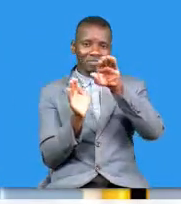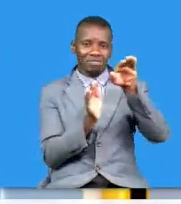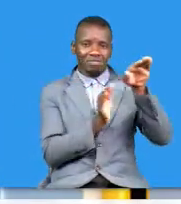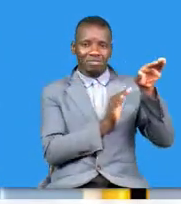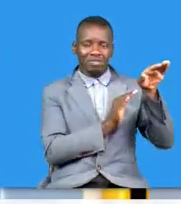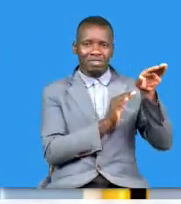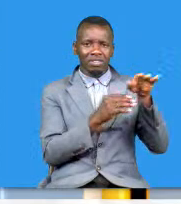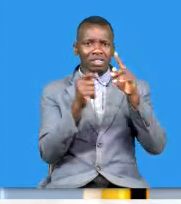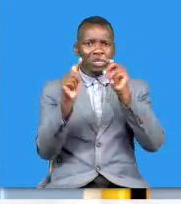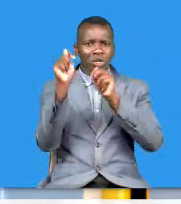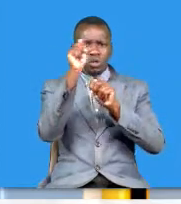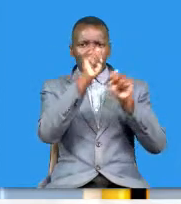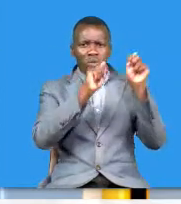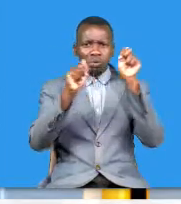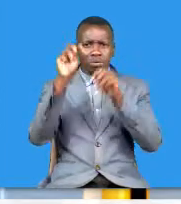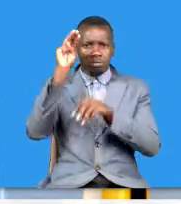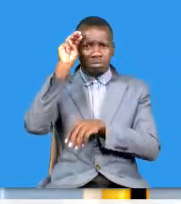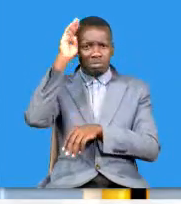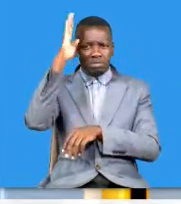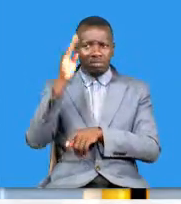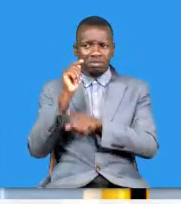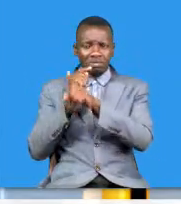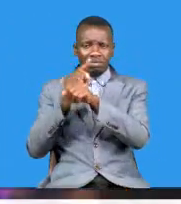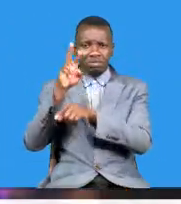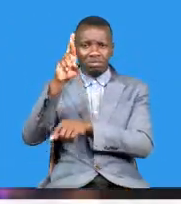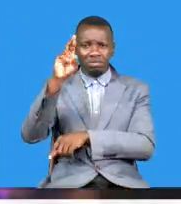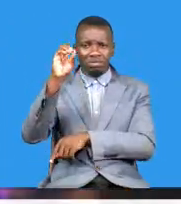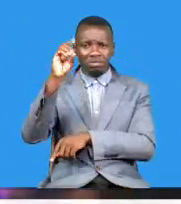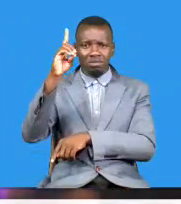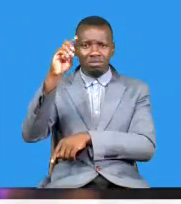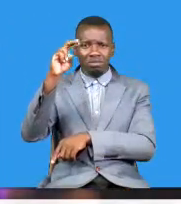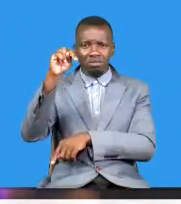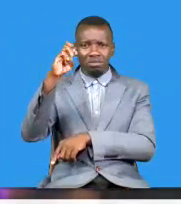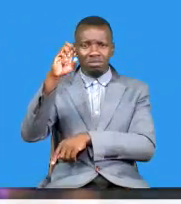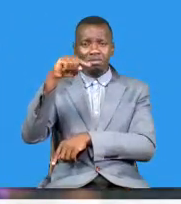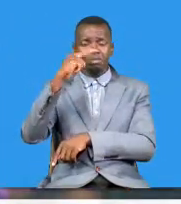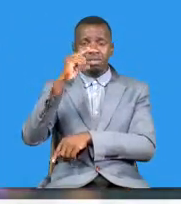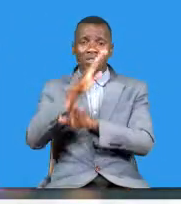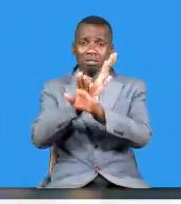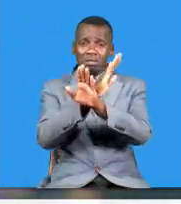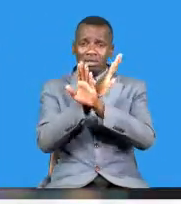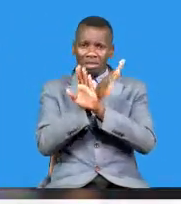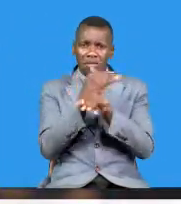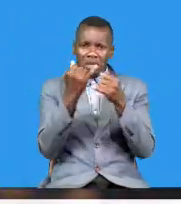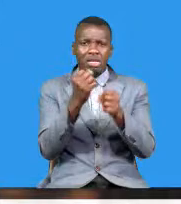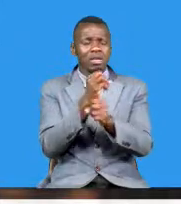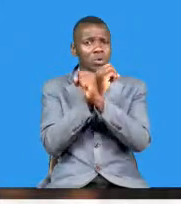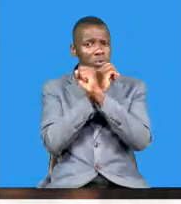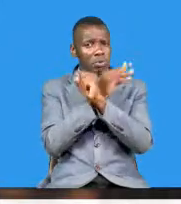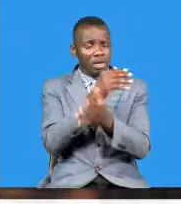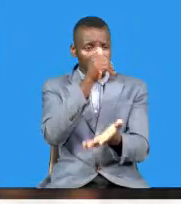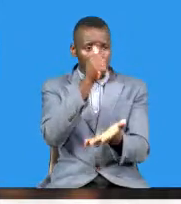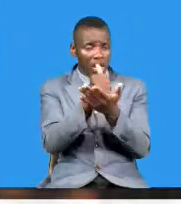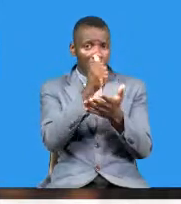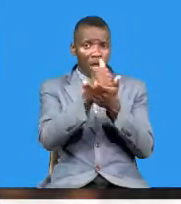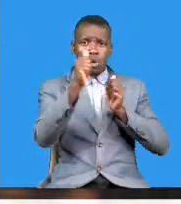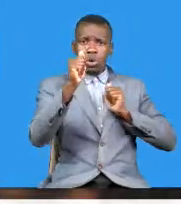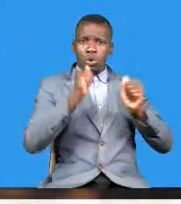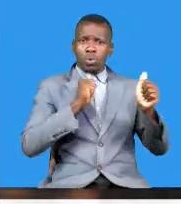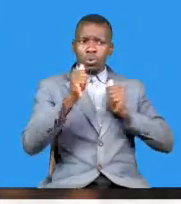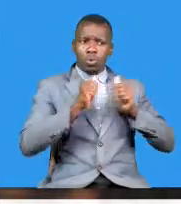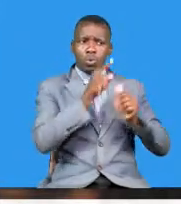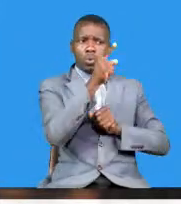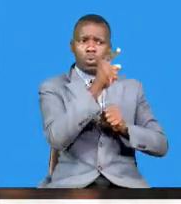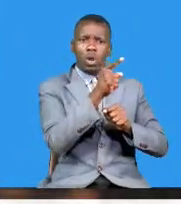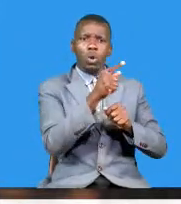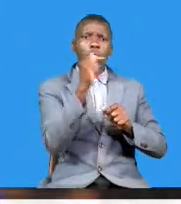Now, Tourism Minister Rodin Sigumba says Zambia is ready to assist Angola in growing the tourism